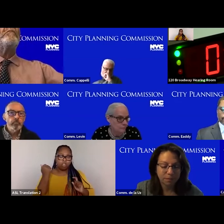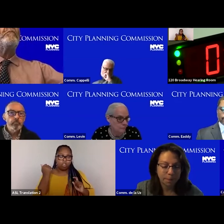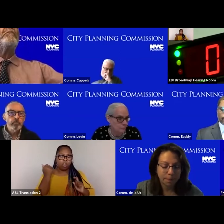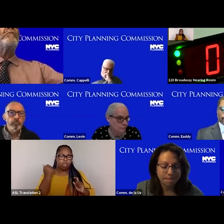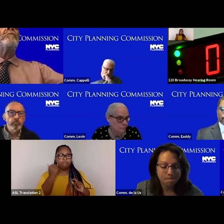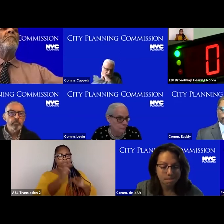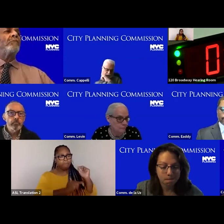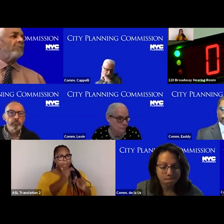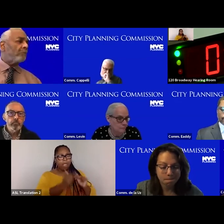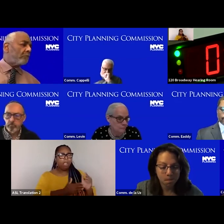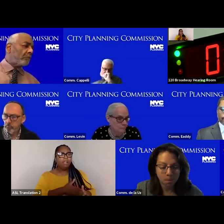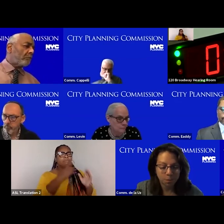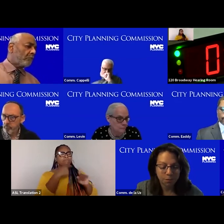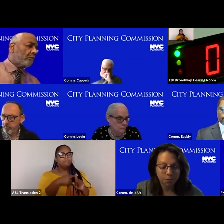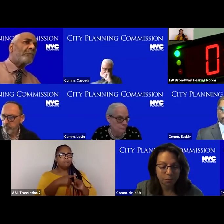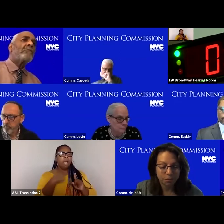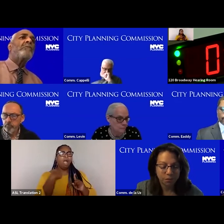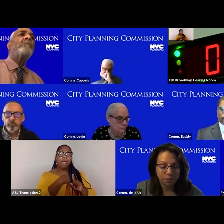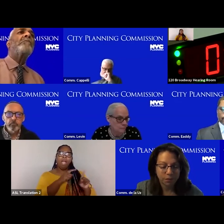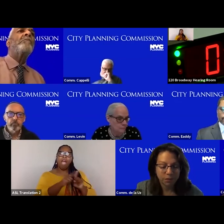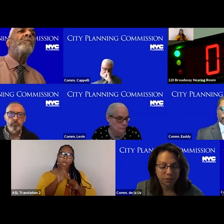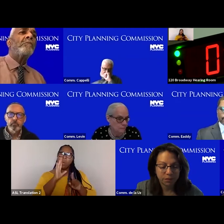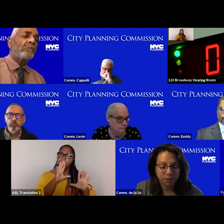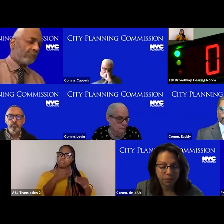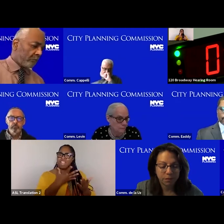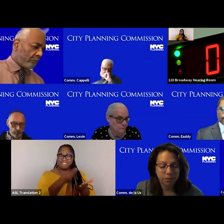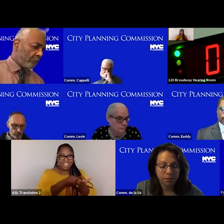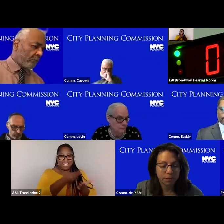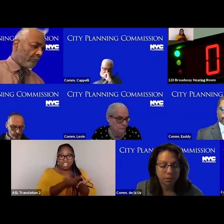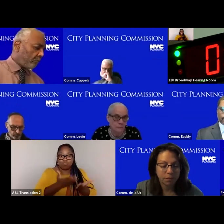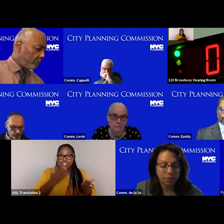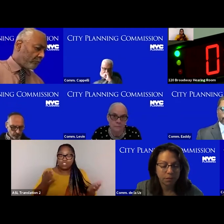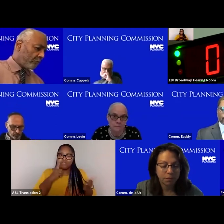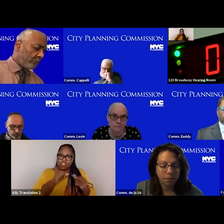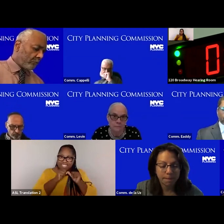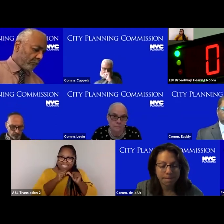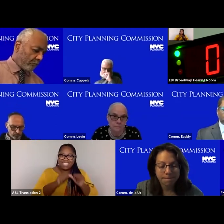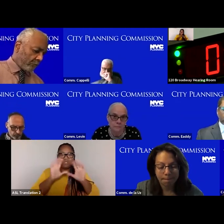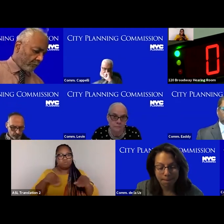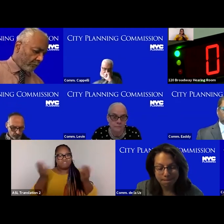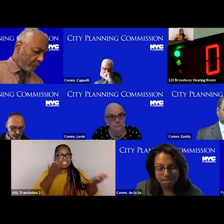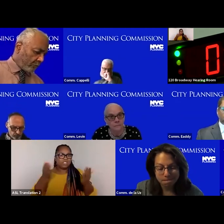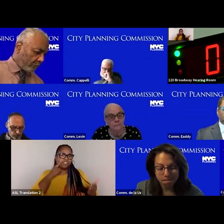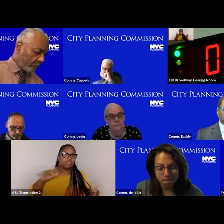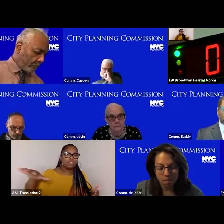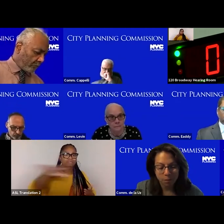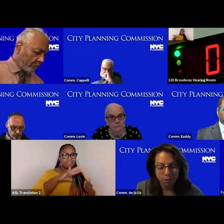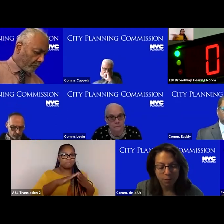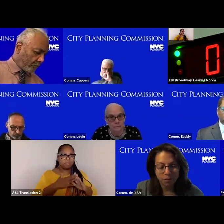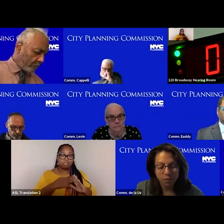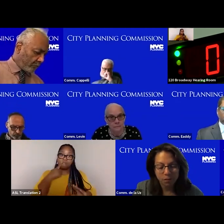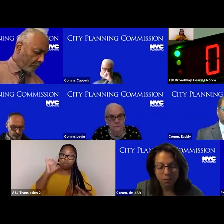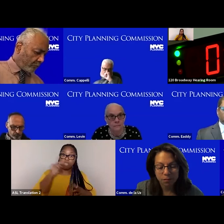building, and we also provide us the financial resources to continue providing services to the community. Because of these